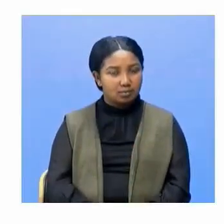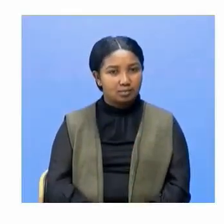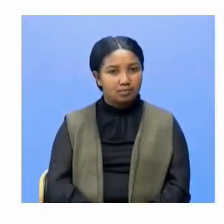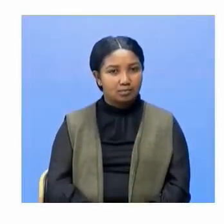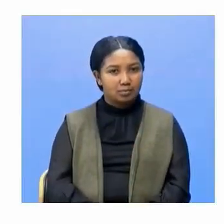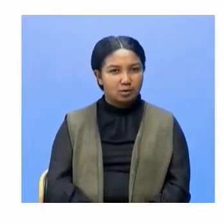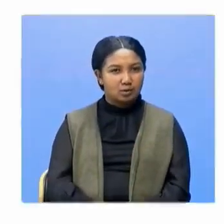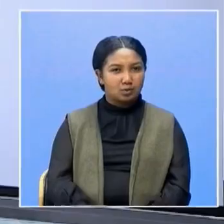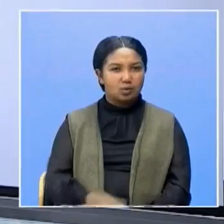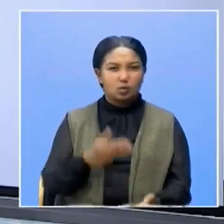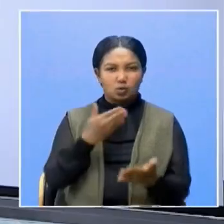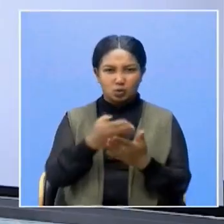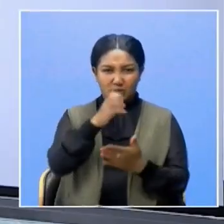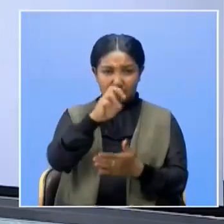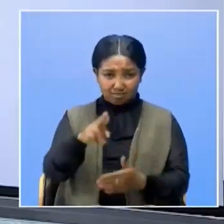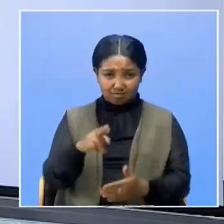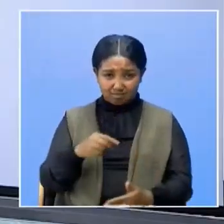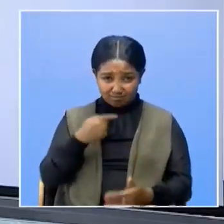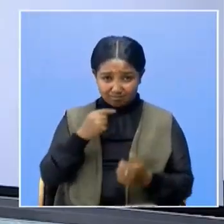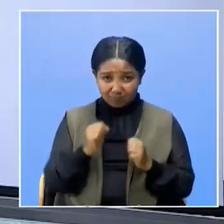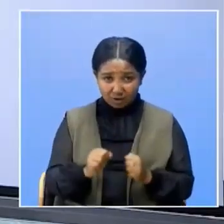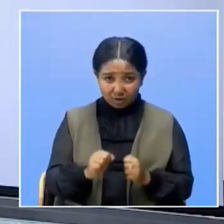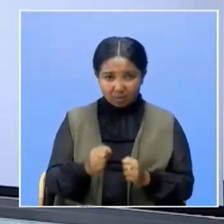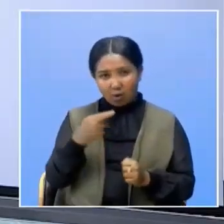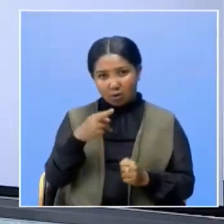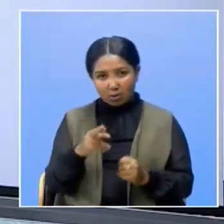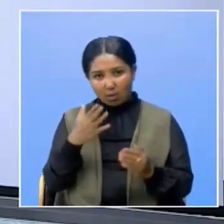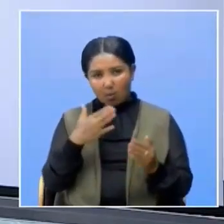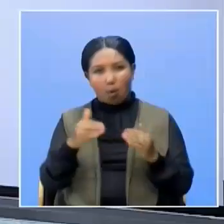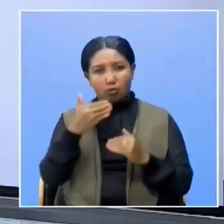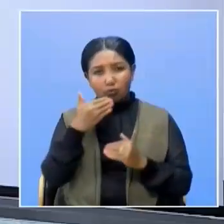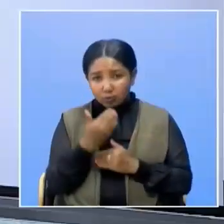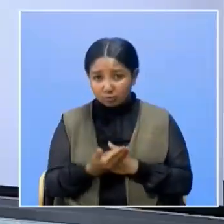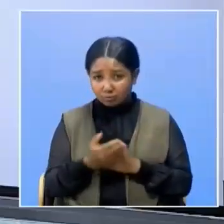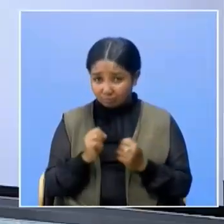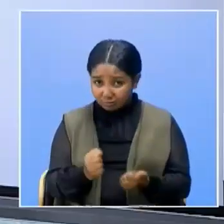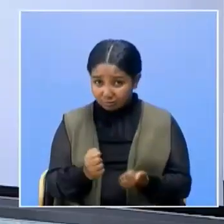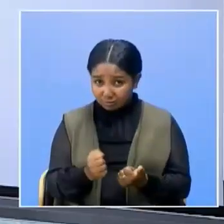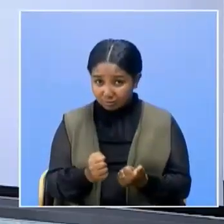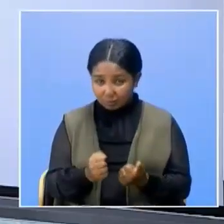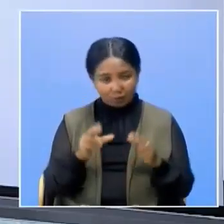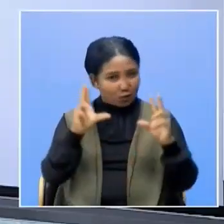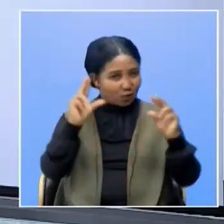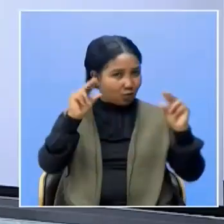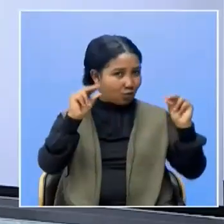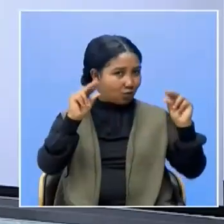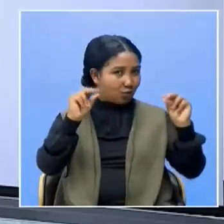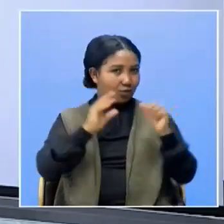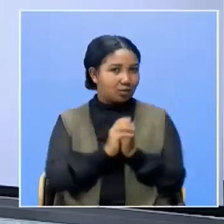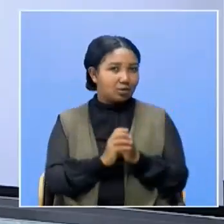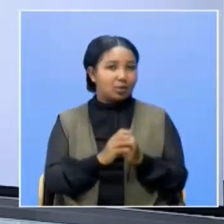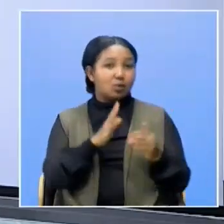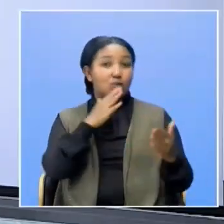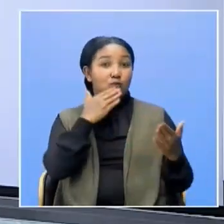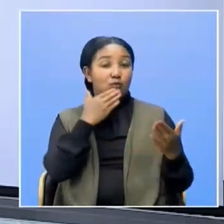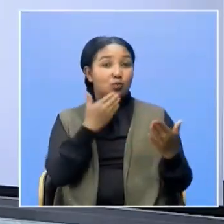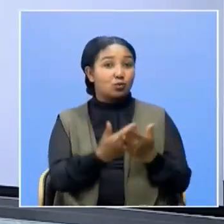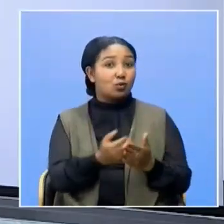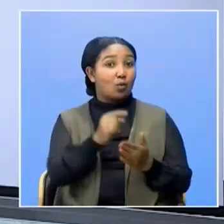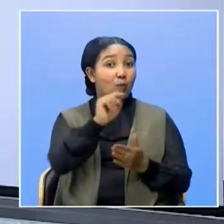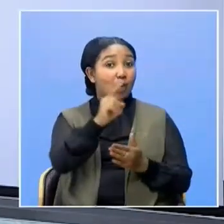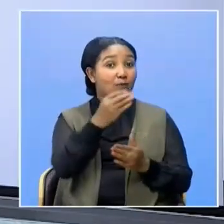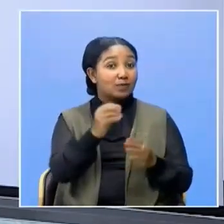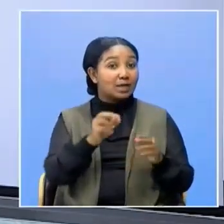Do we say gooder or more good? No. Good is one of